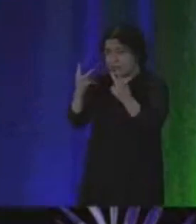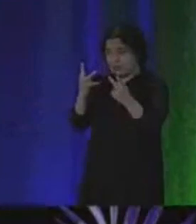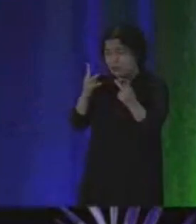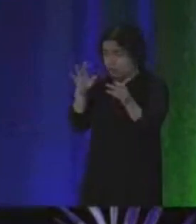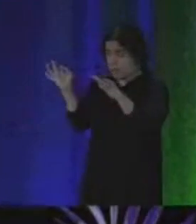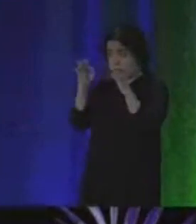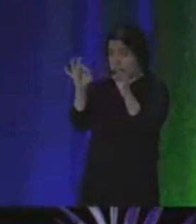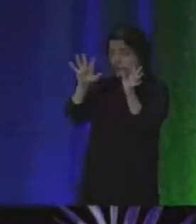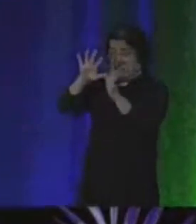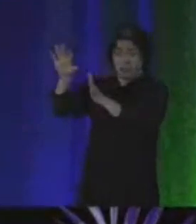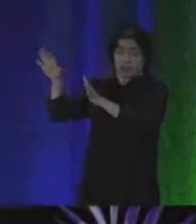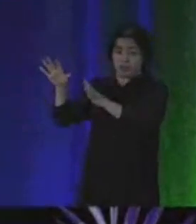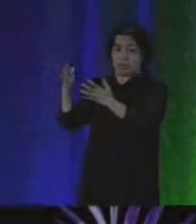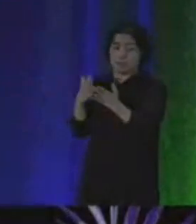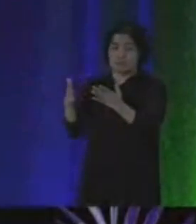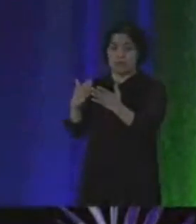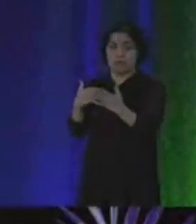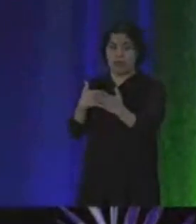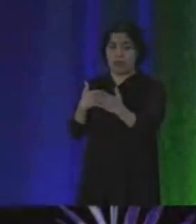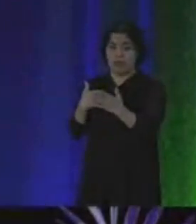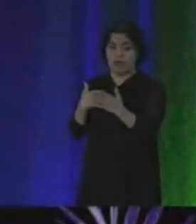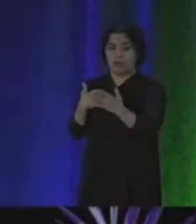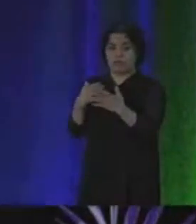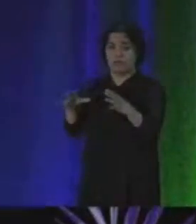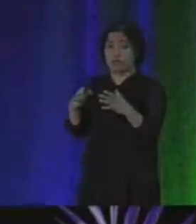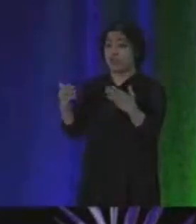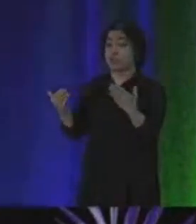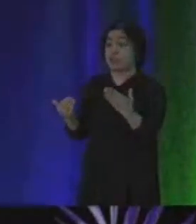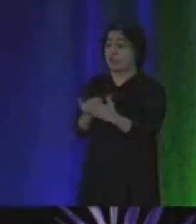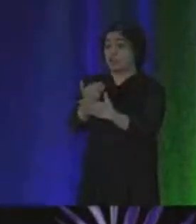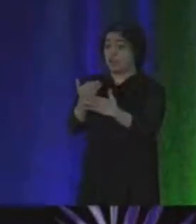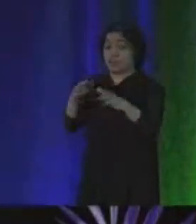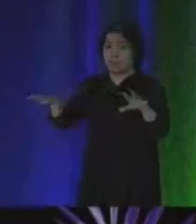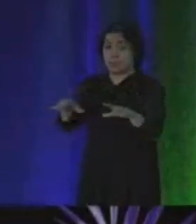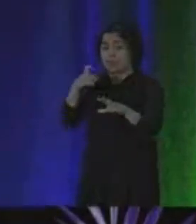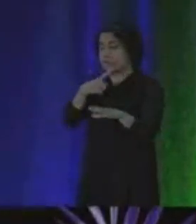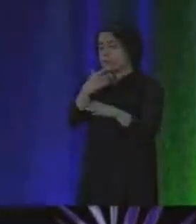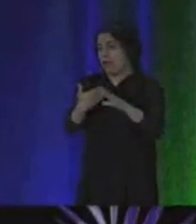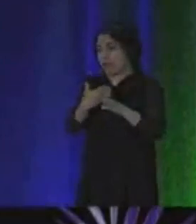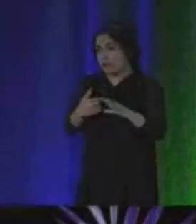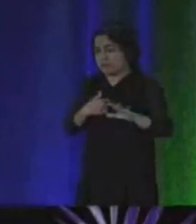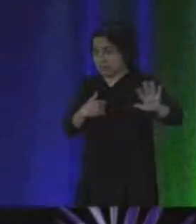me. I might even take a new performance because it's bothering me. I digress.